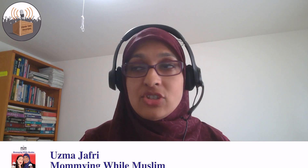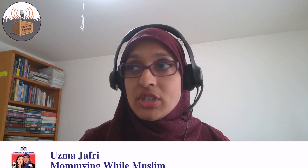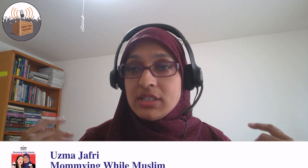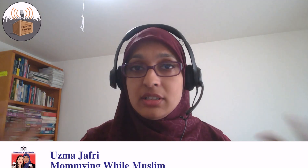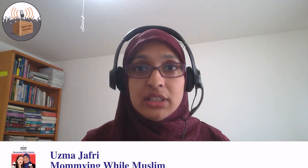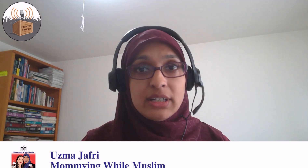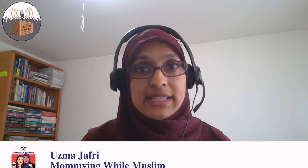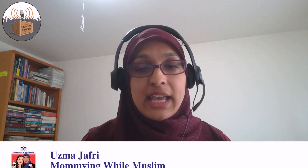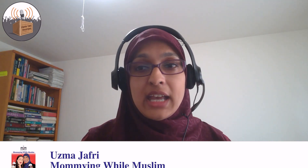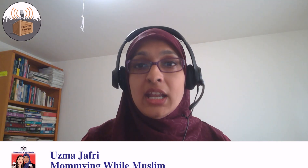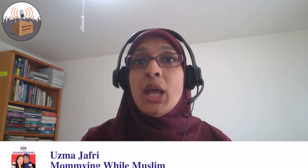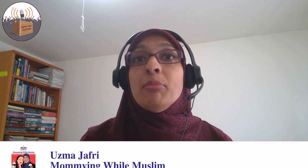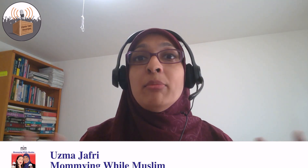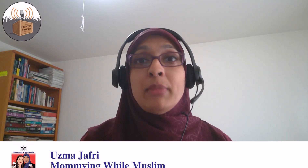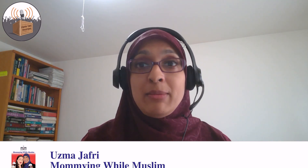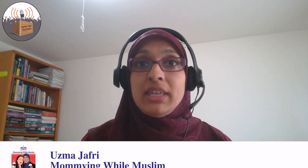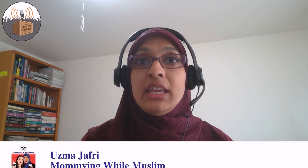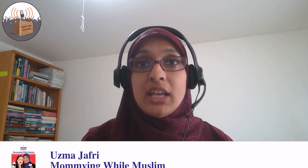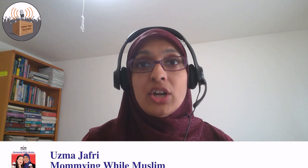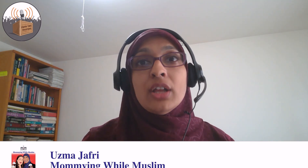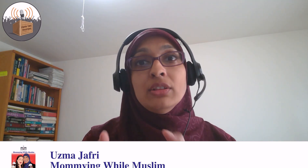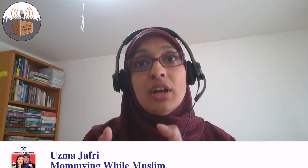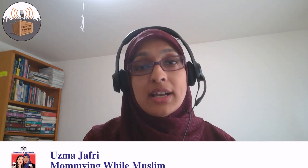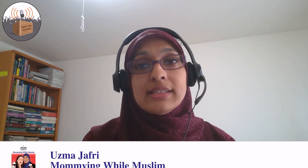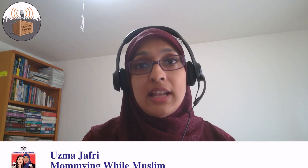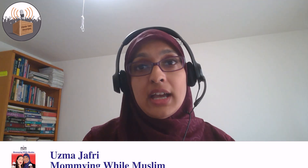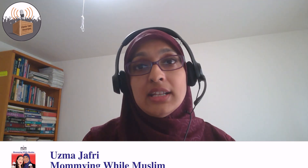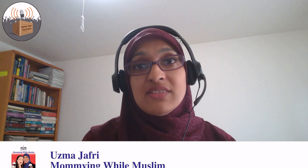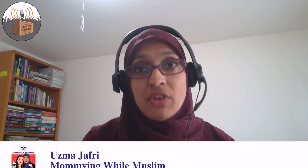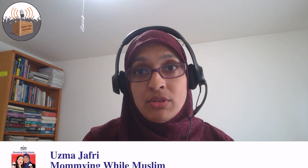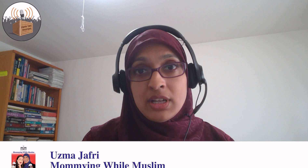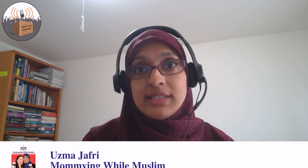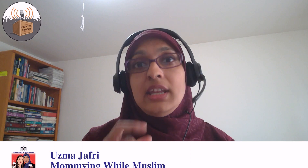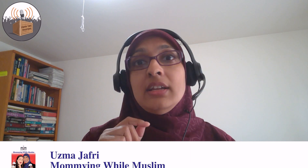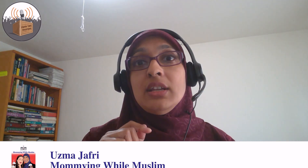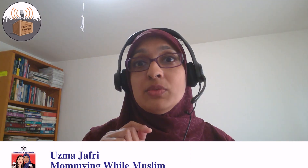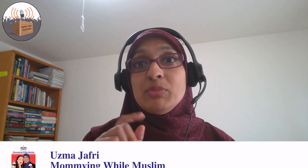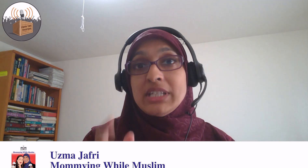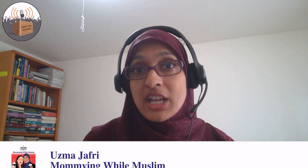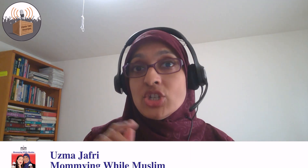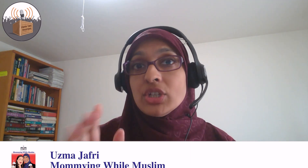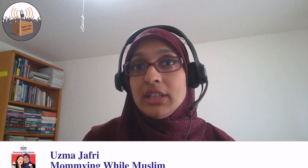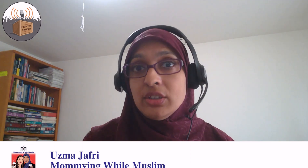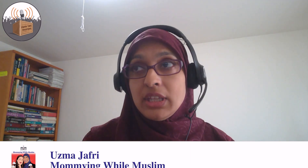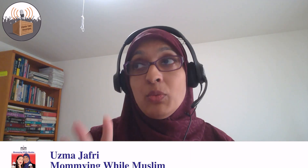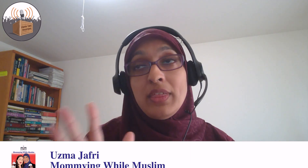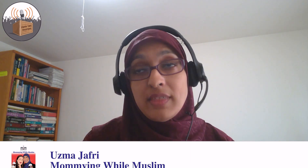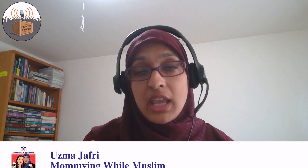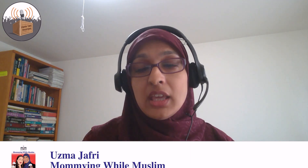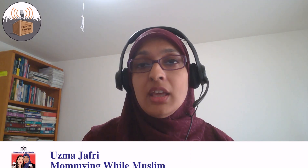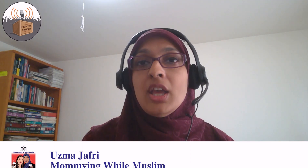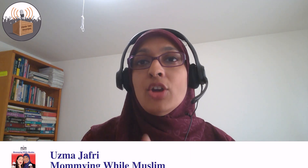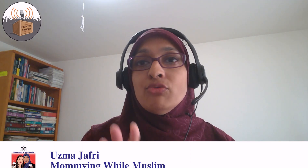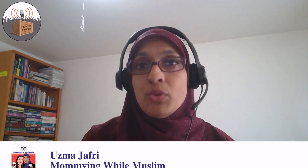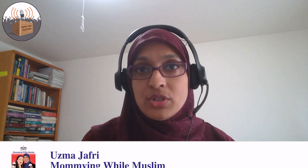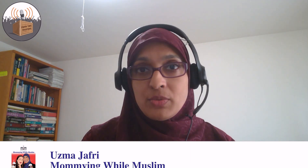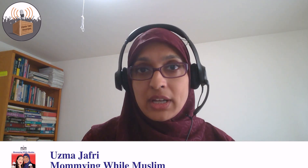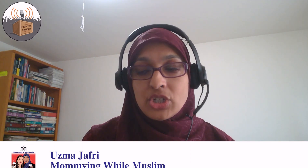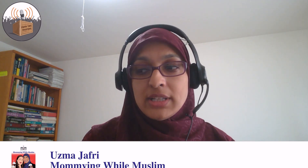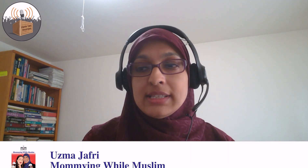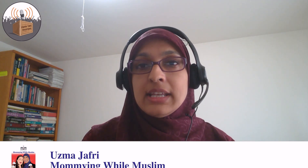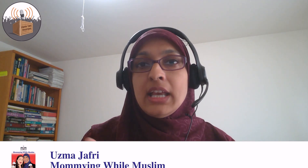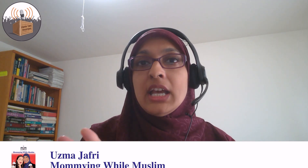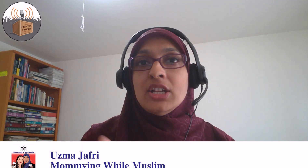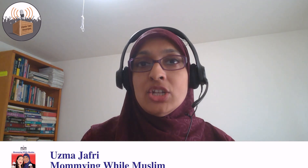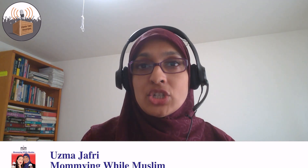Texas just to clear his head. But maybe he had gotten lost and had his phone in his hand and was potentially looking, we think, four